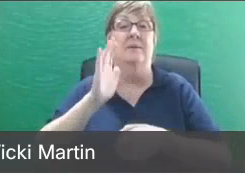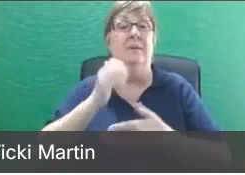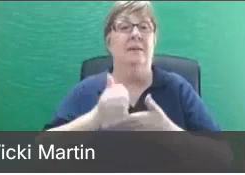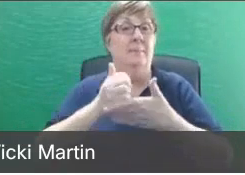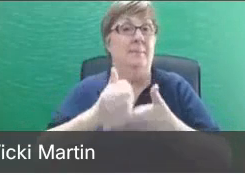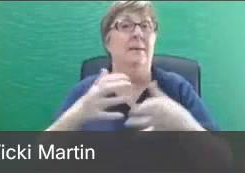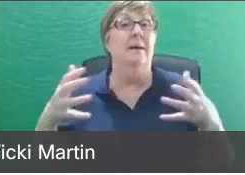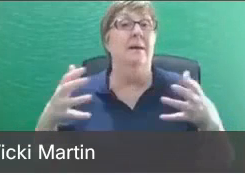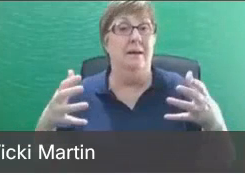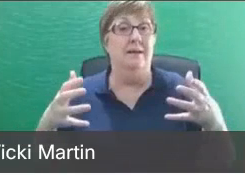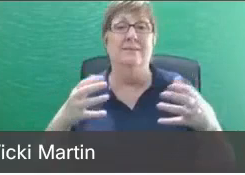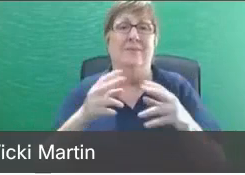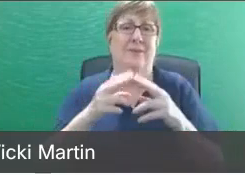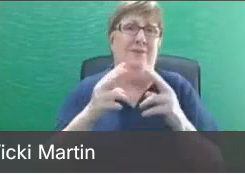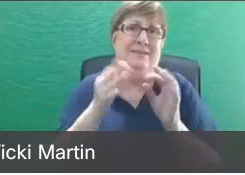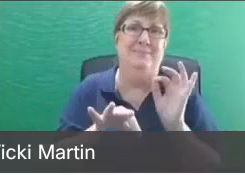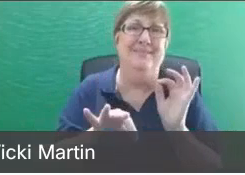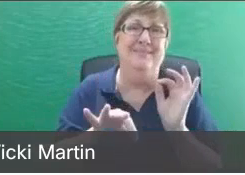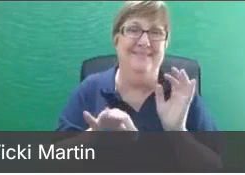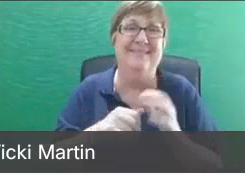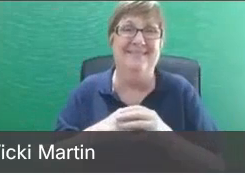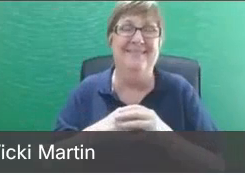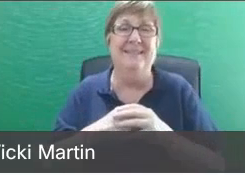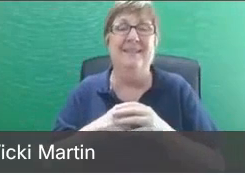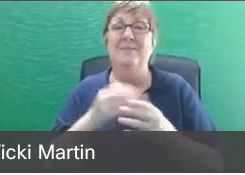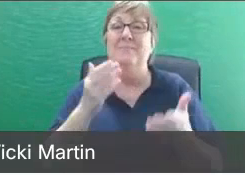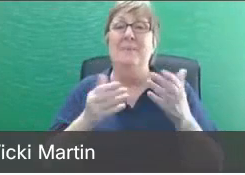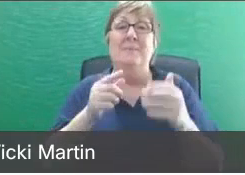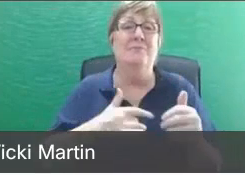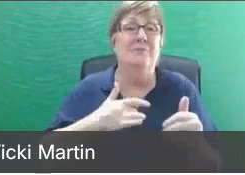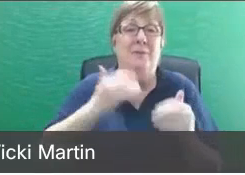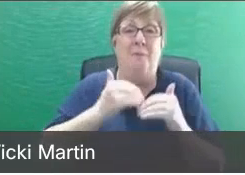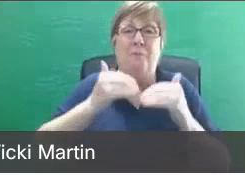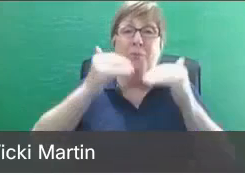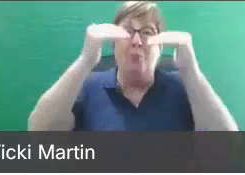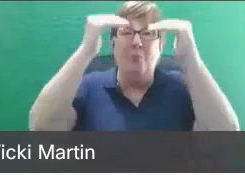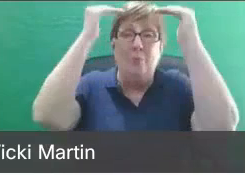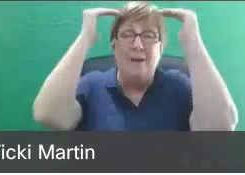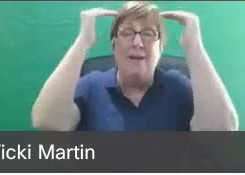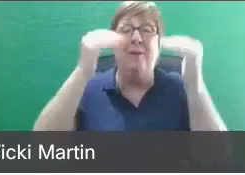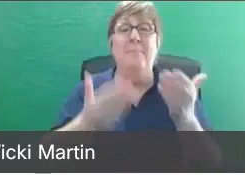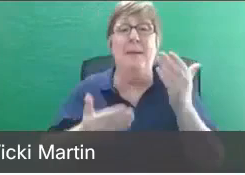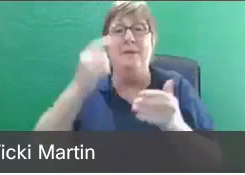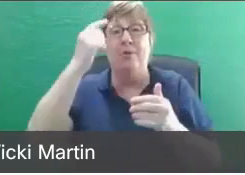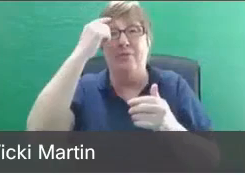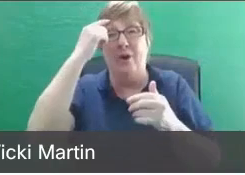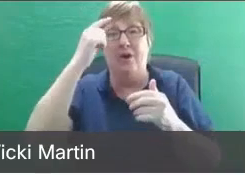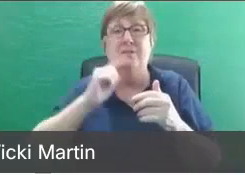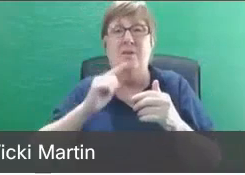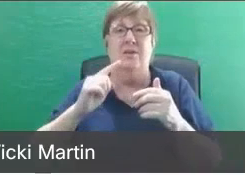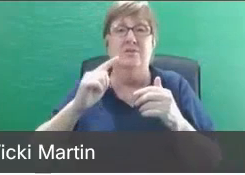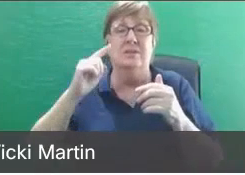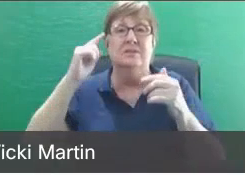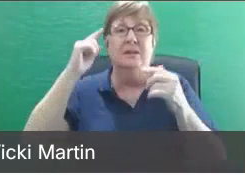it's really, really simple. A lot of times you might get overwhelmed, having racing thoughts or having negative